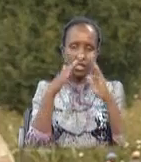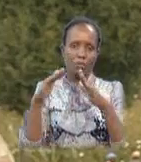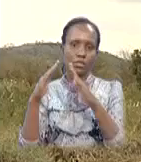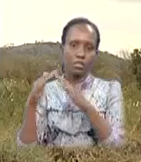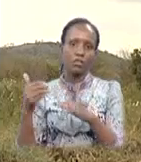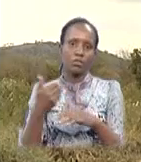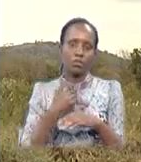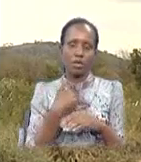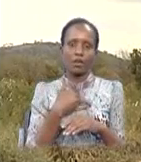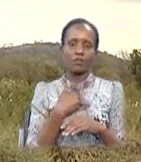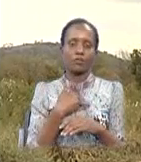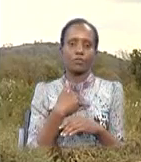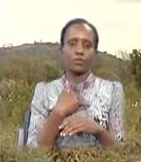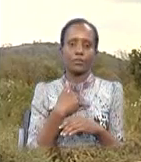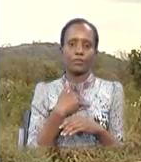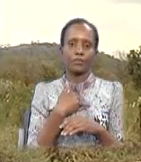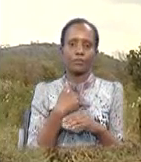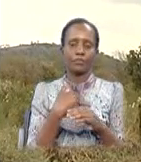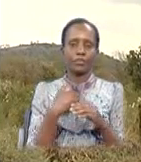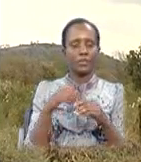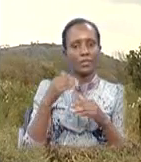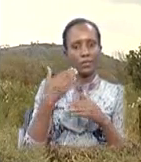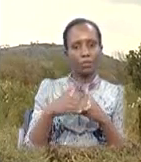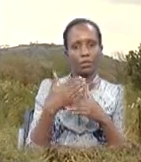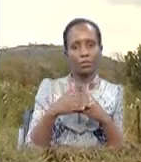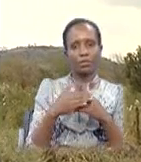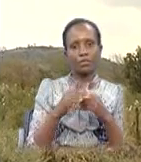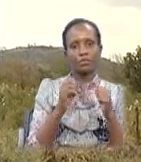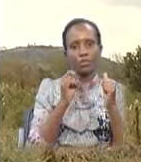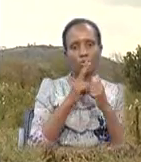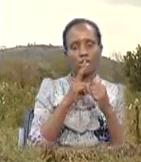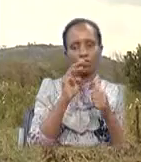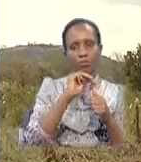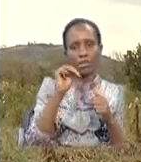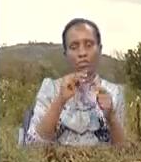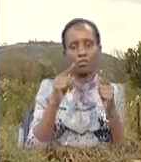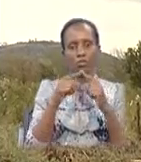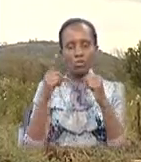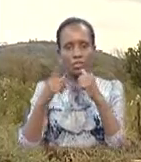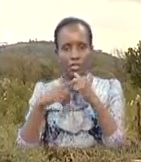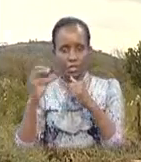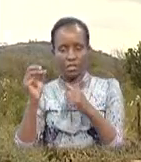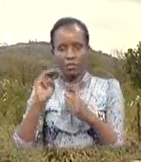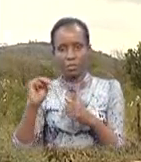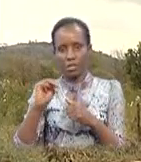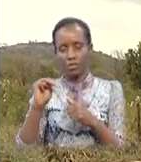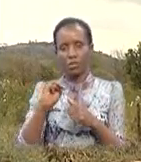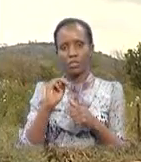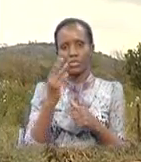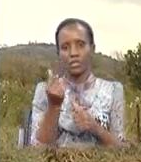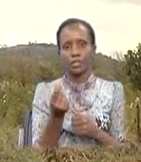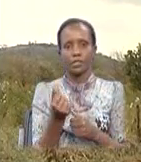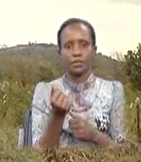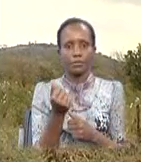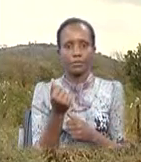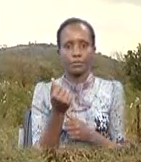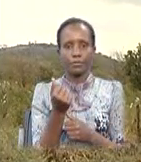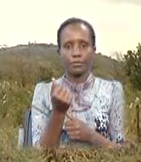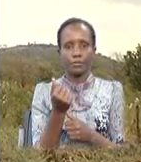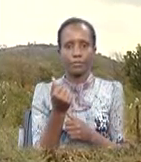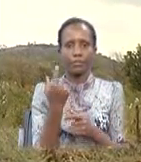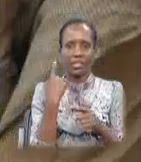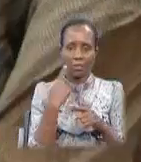of raking 12 million Kenya shillings to 60 million Kenya shillings. However, there